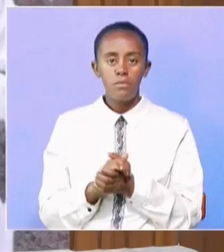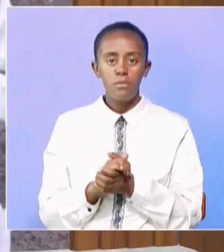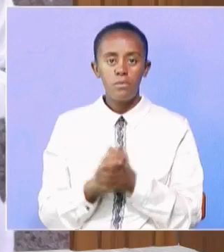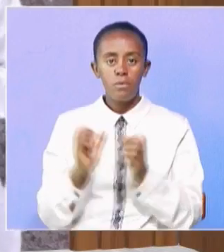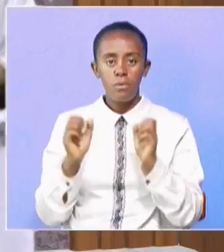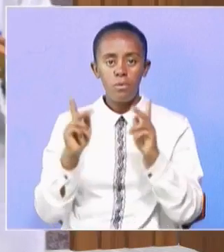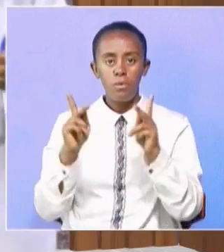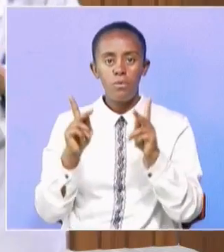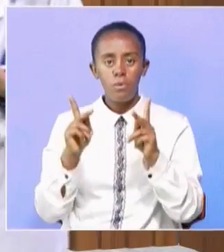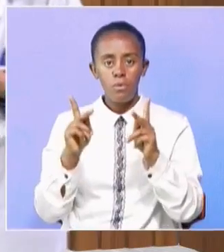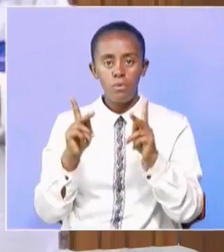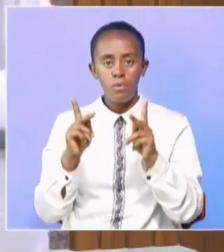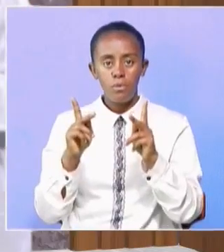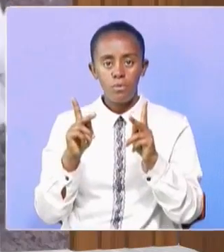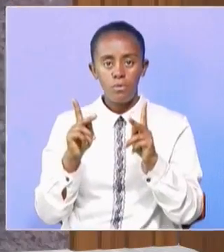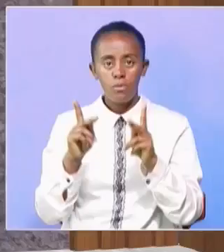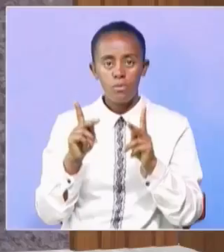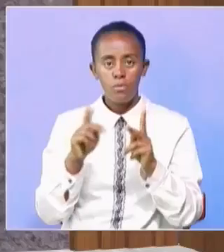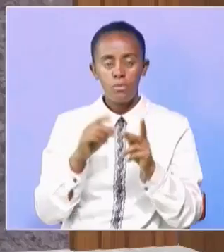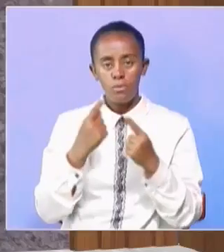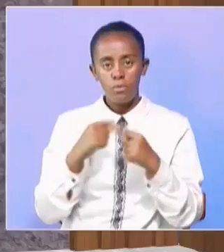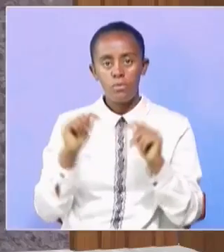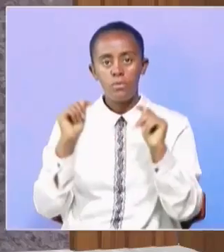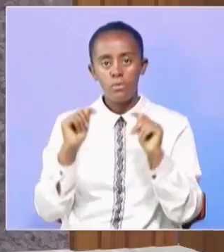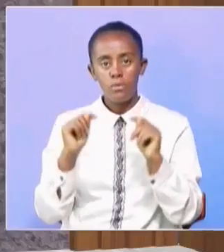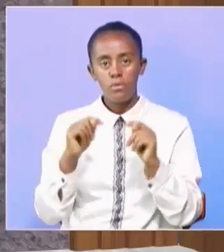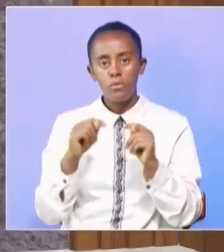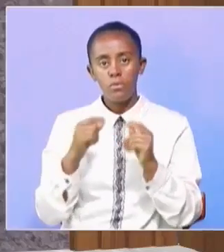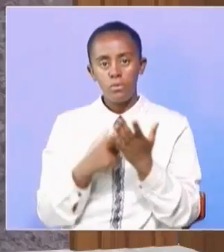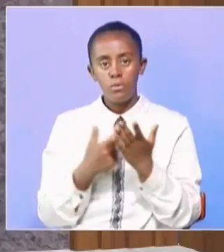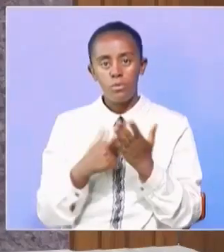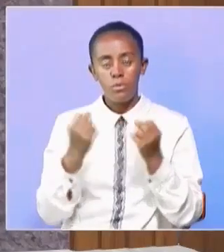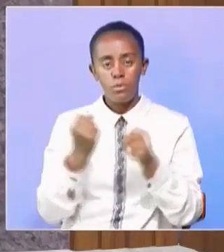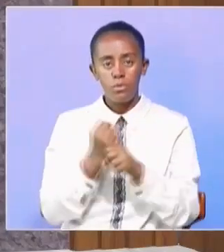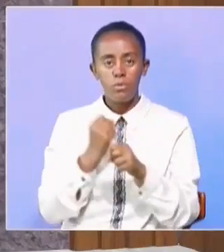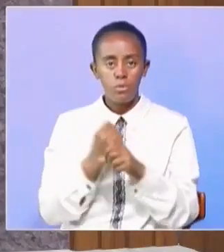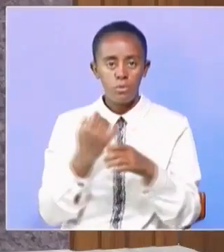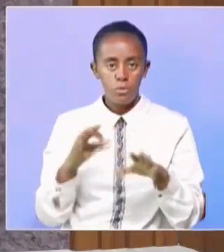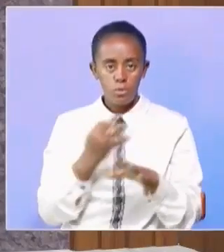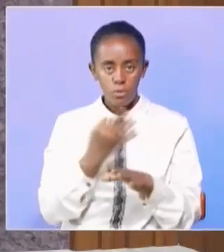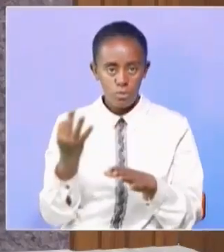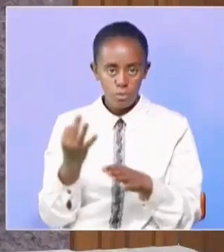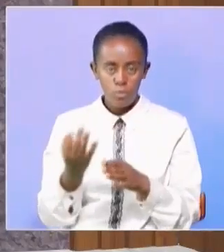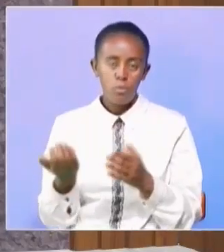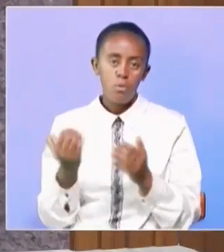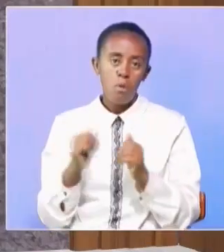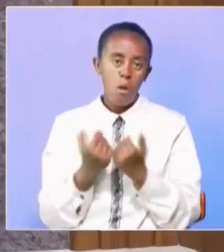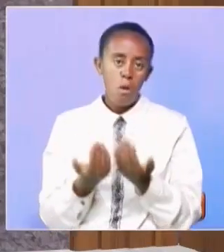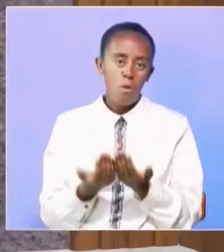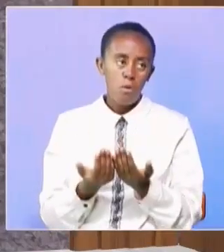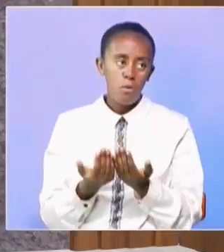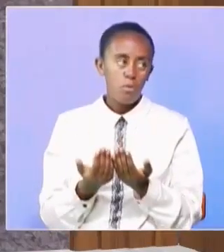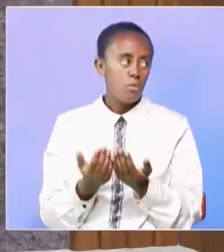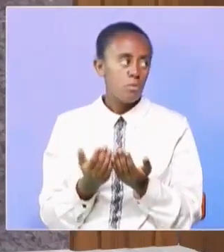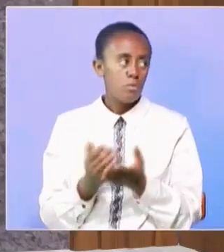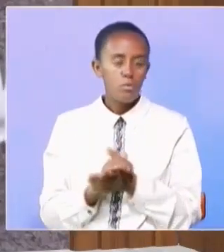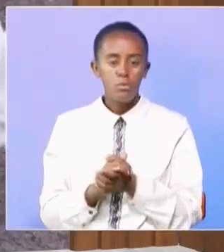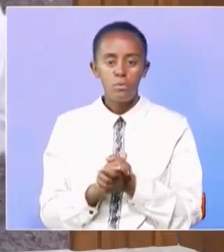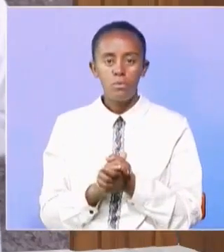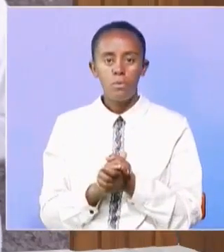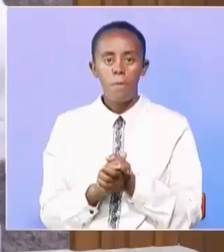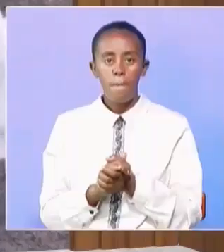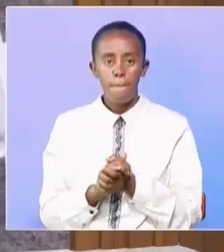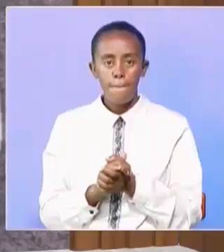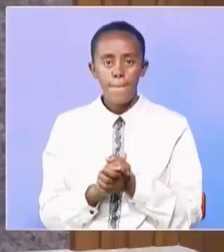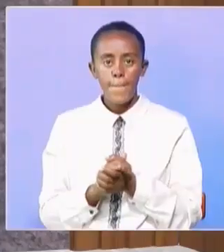Okay, I'm sure all of you have tried your best and you did it really well. So let's see how well you did it. The first